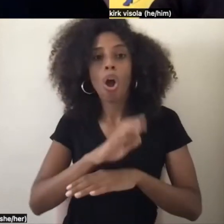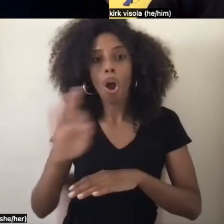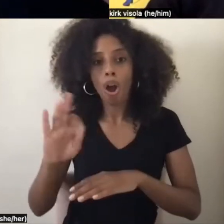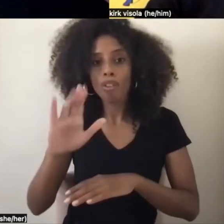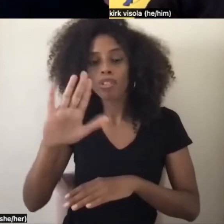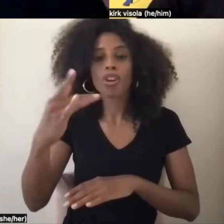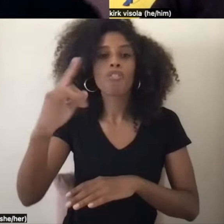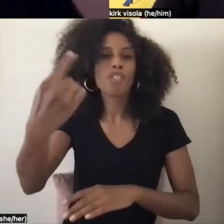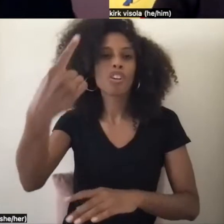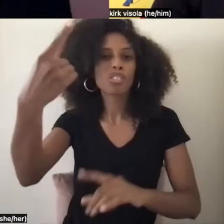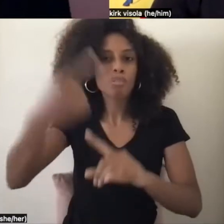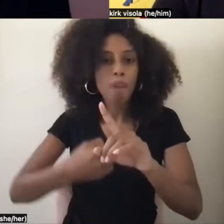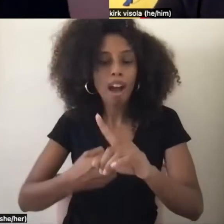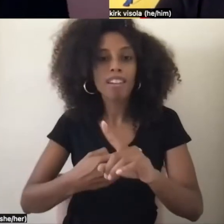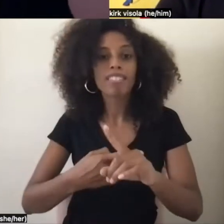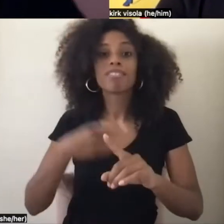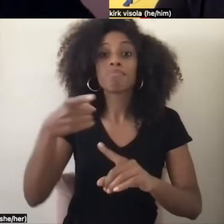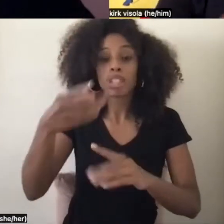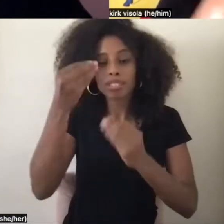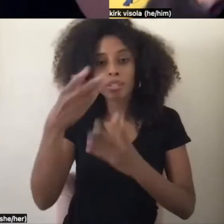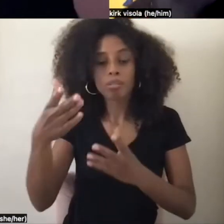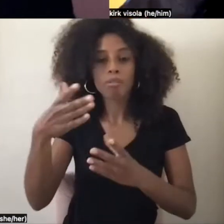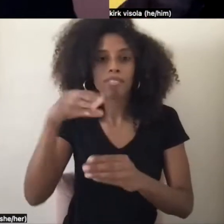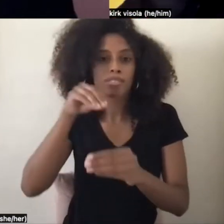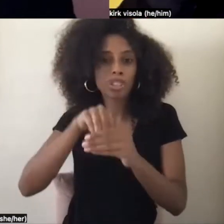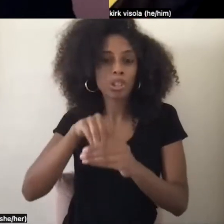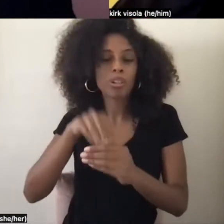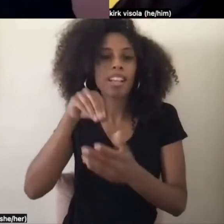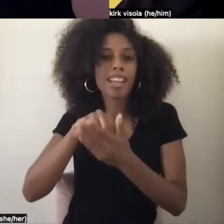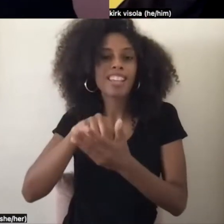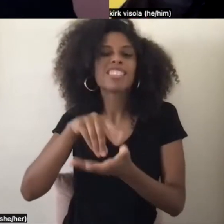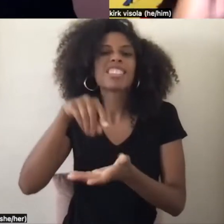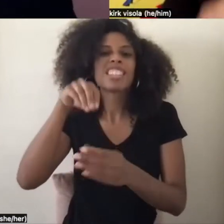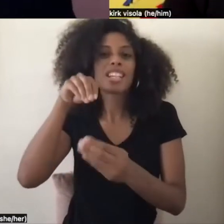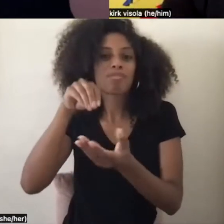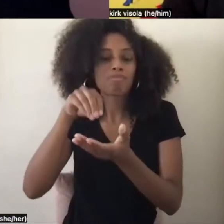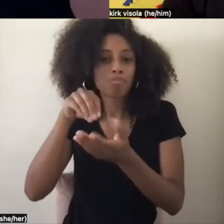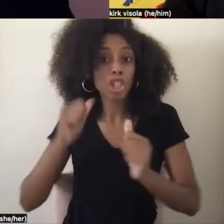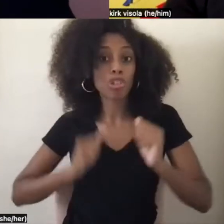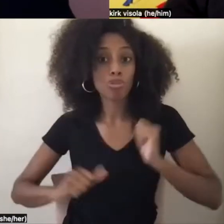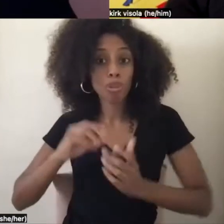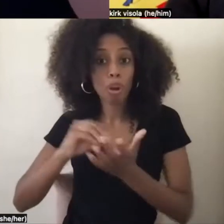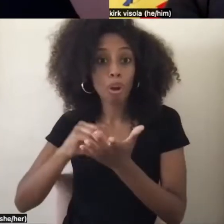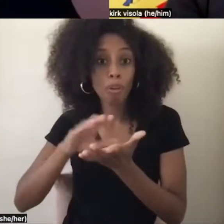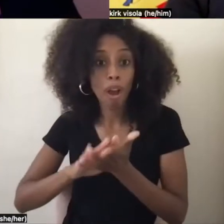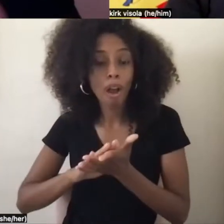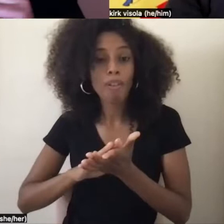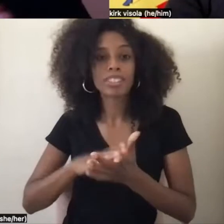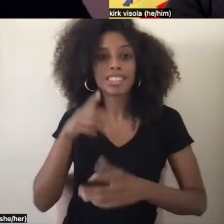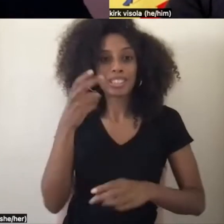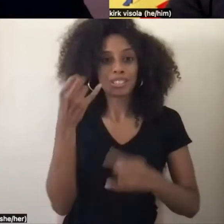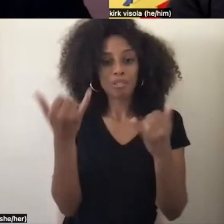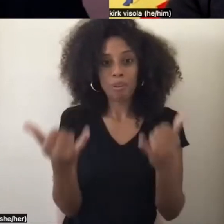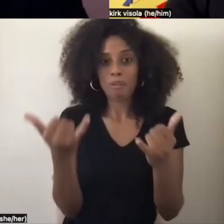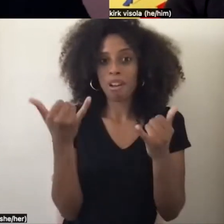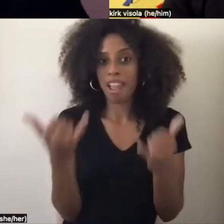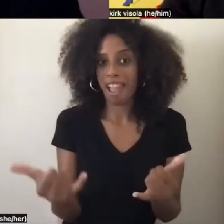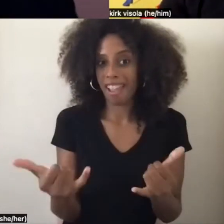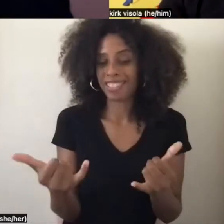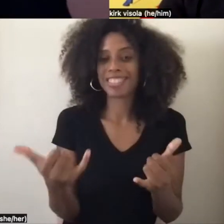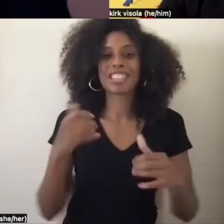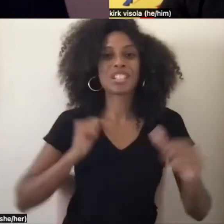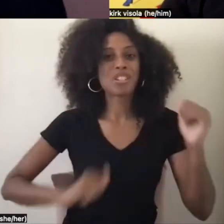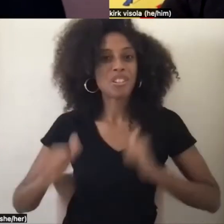Today's episode is titled, Design is for Black People Too. And this topic is brought by